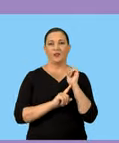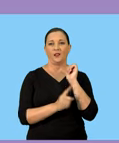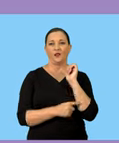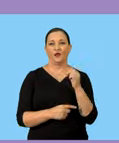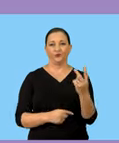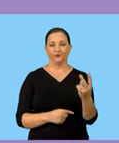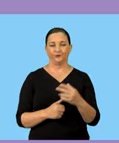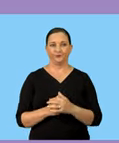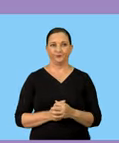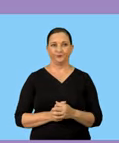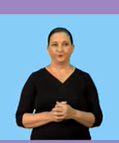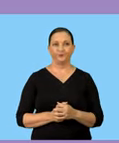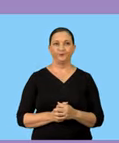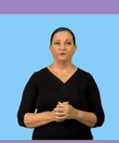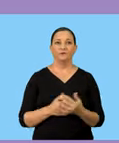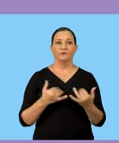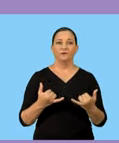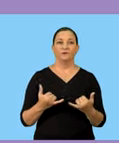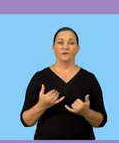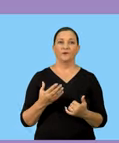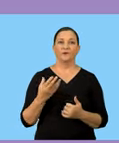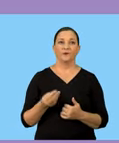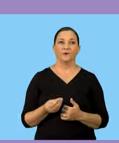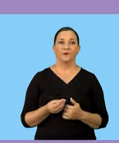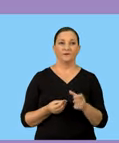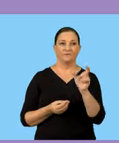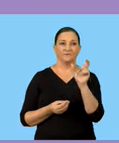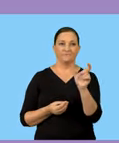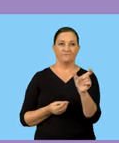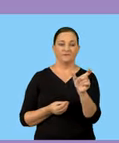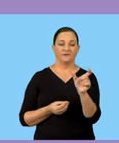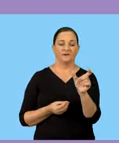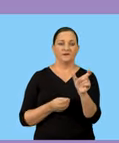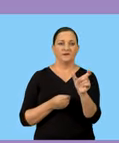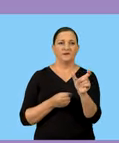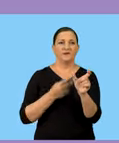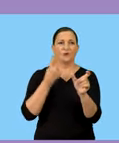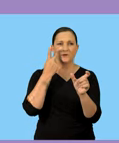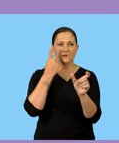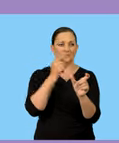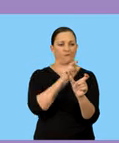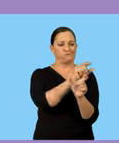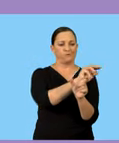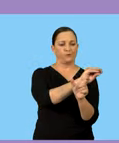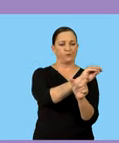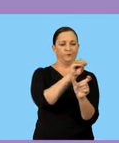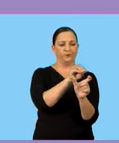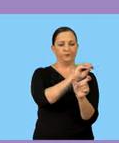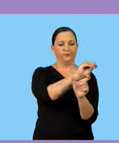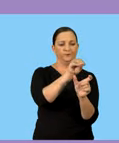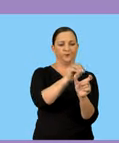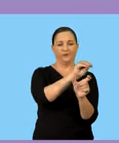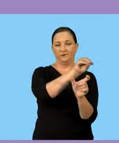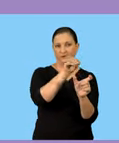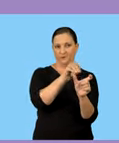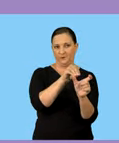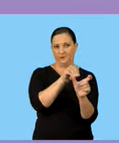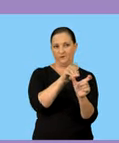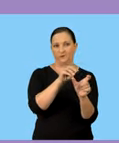denominator. Let's look at the last two. So now we have a non-constant monomial and it's multiplying with